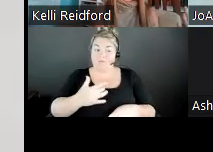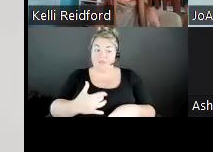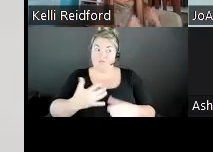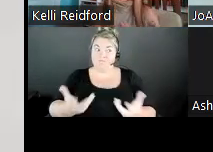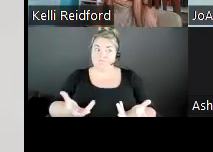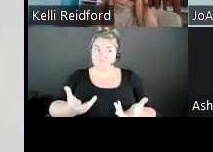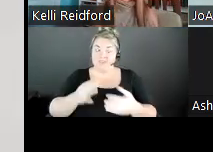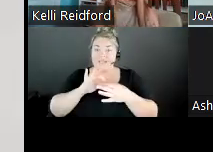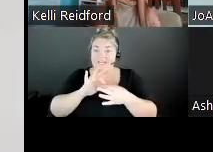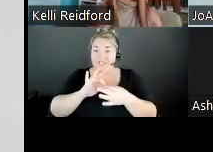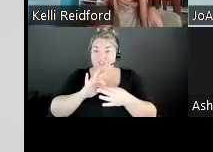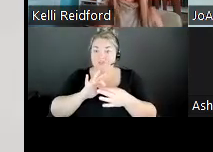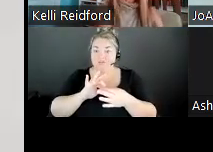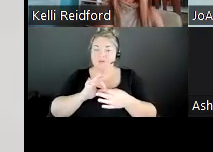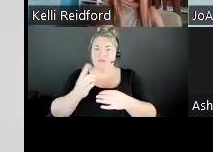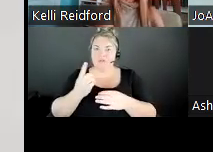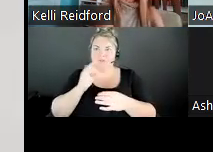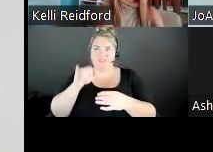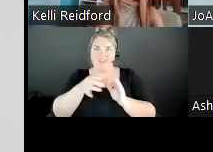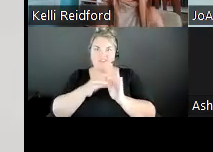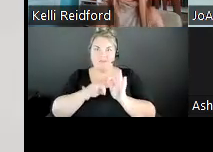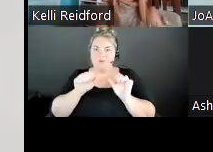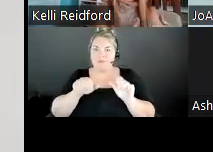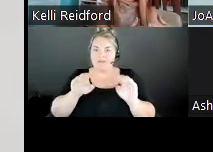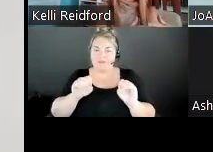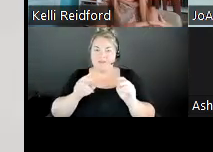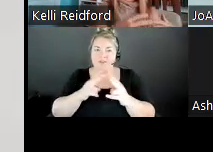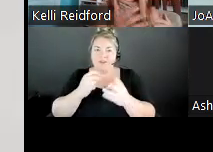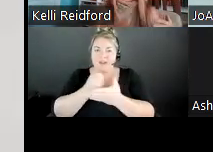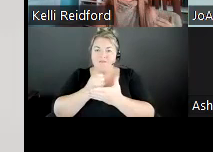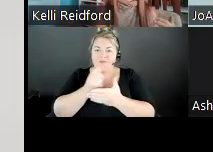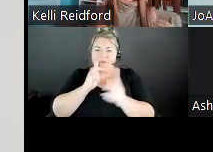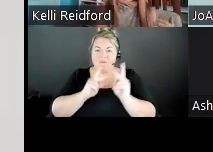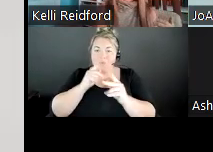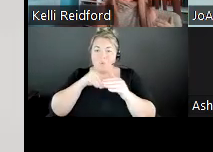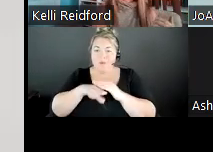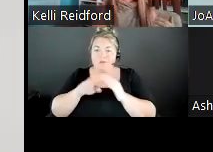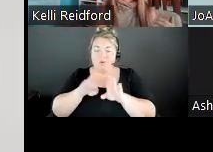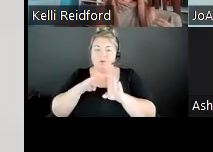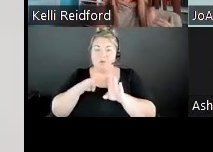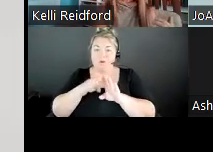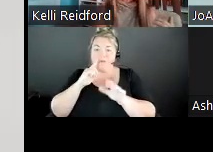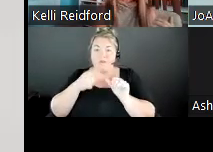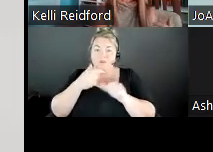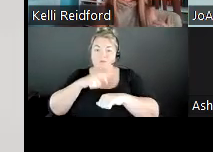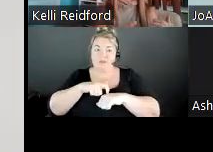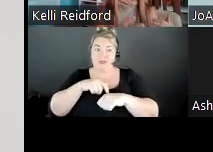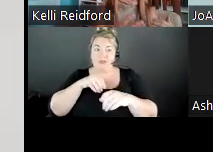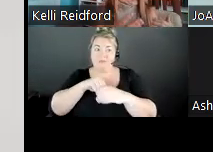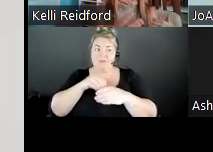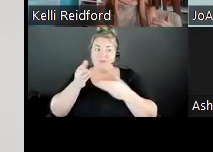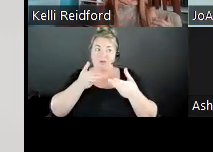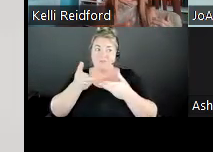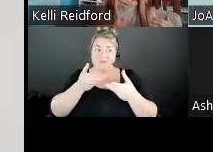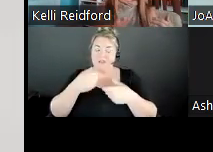a connection. Something that simple can be really helpful for people walking into a door for the first time into services. It